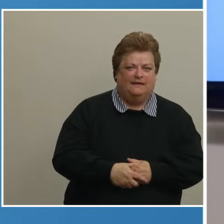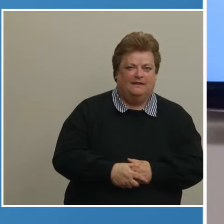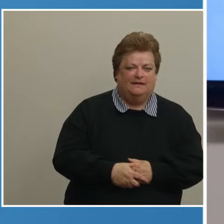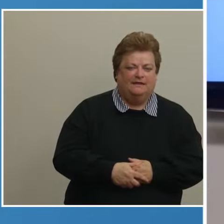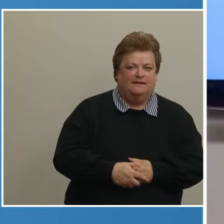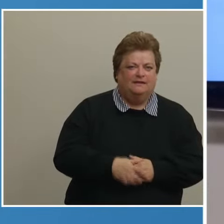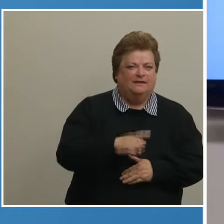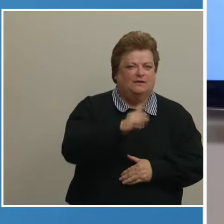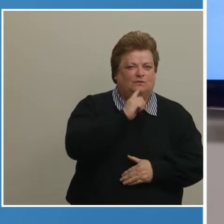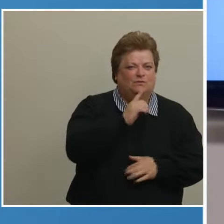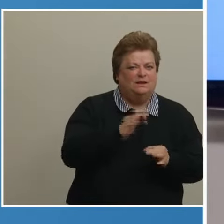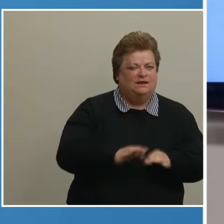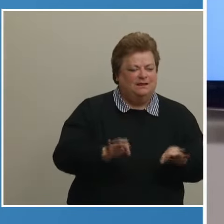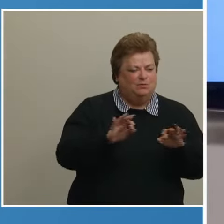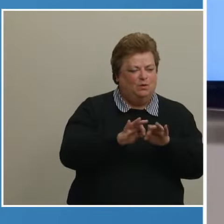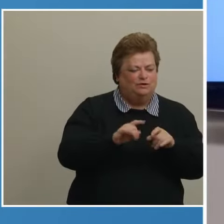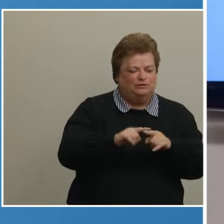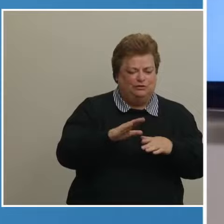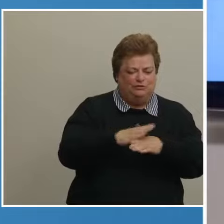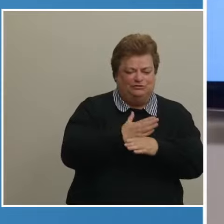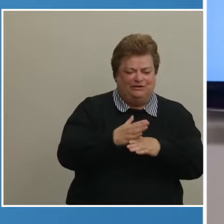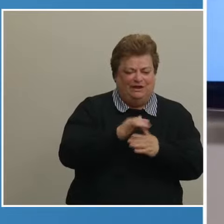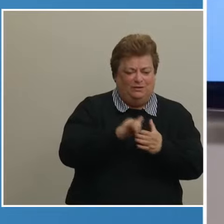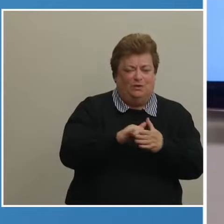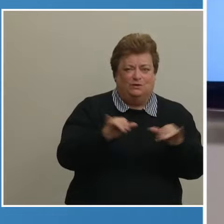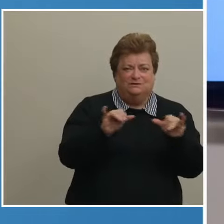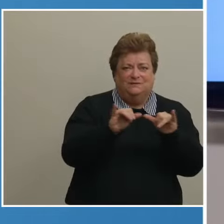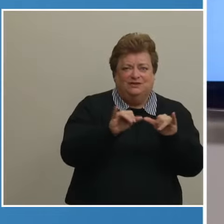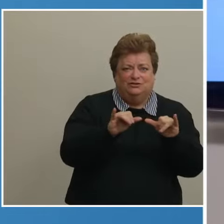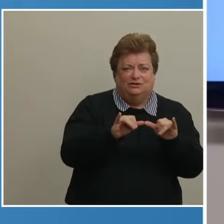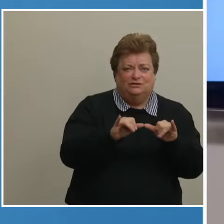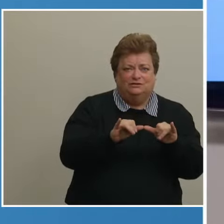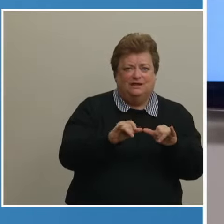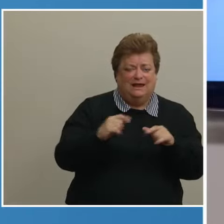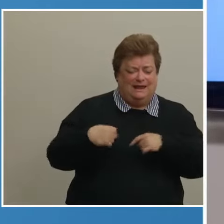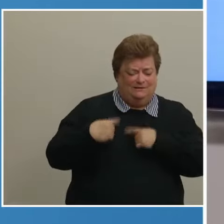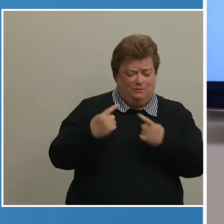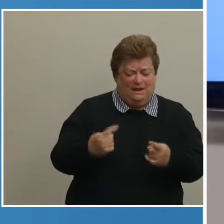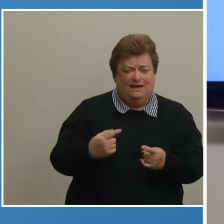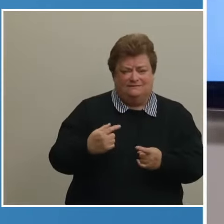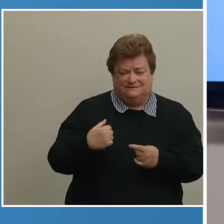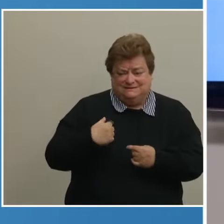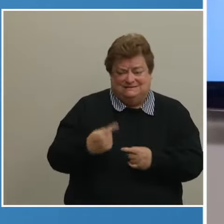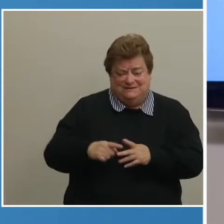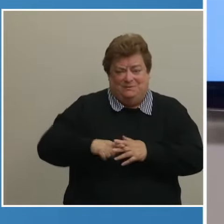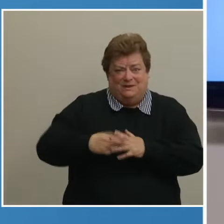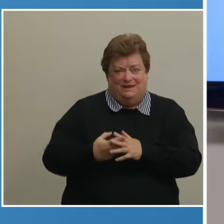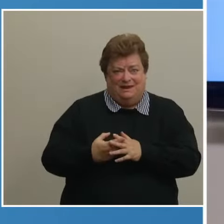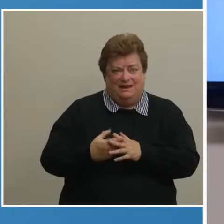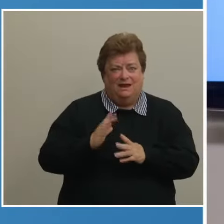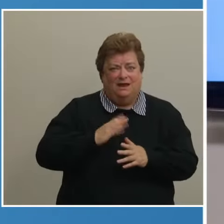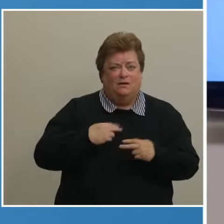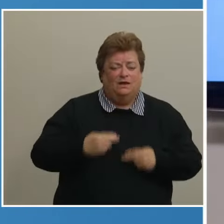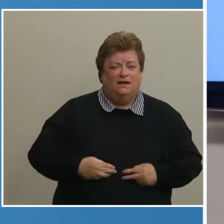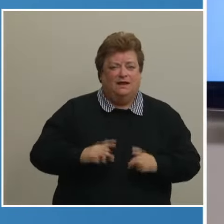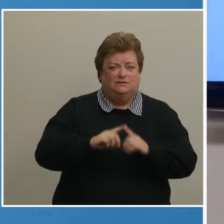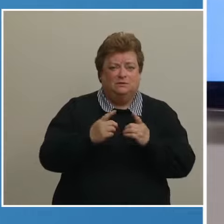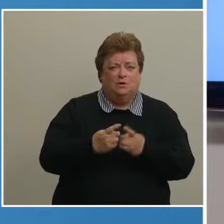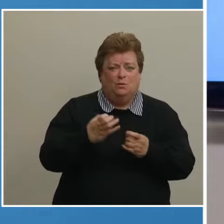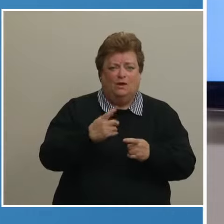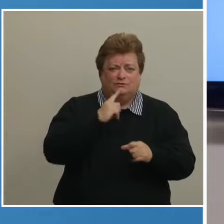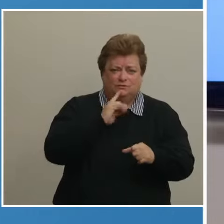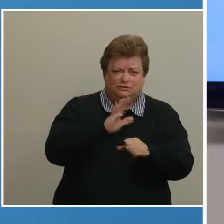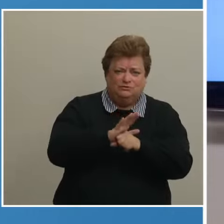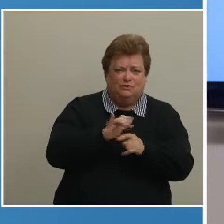It's really important to be able to share these metrics. As we have from the very beginning of this pandemic, our health department wants to